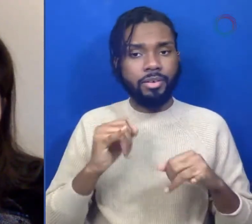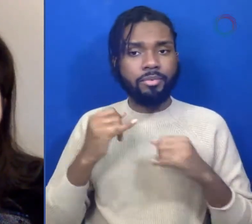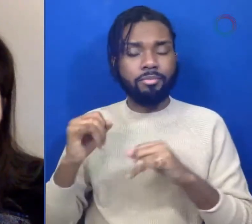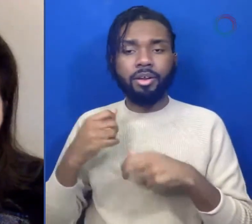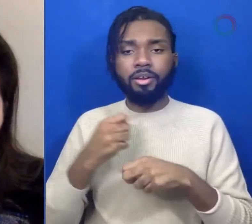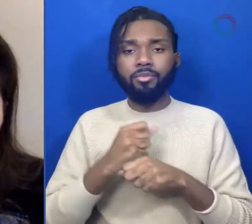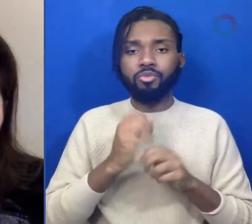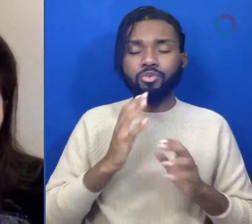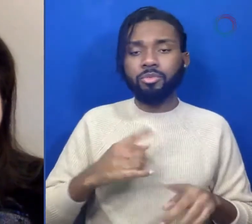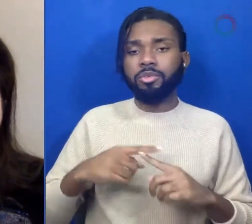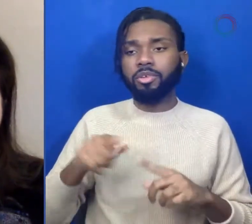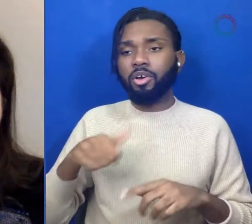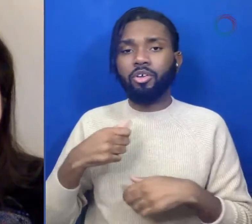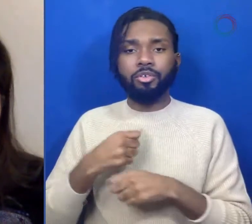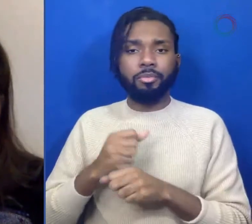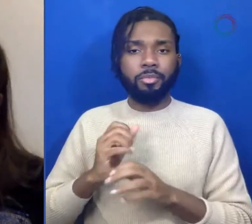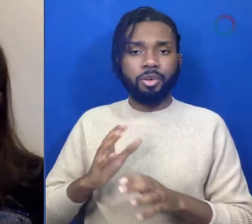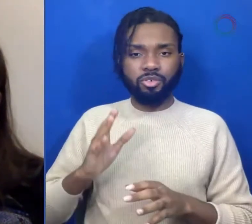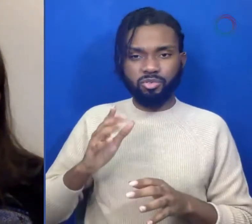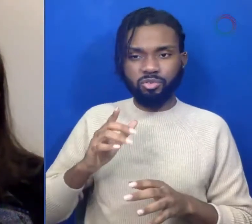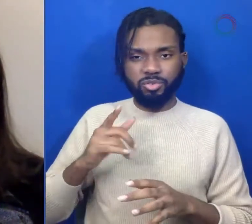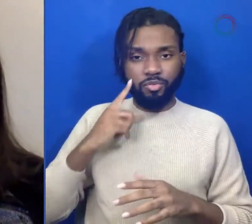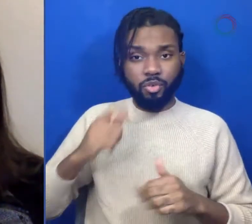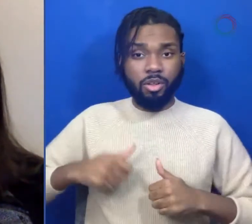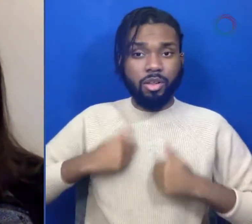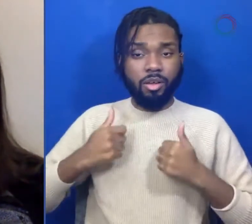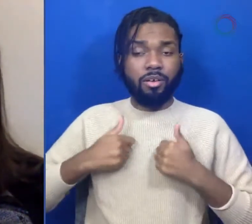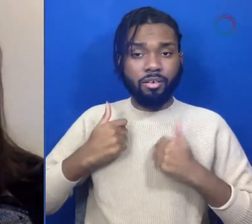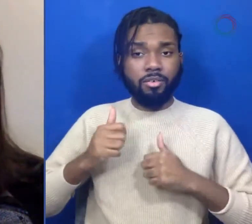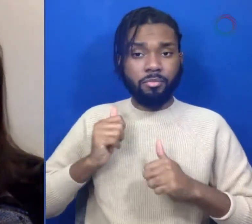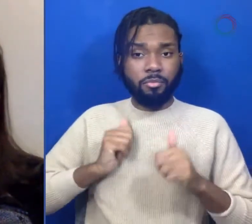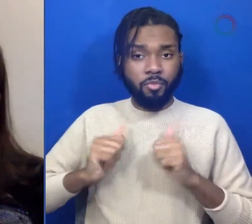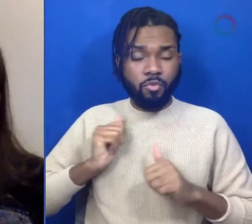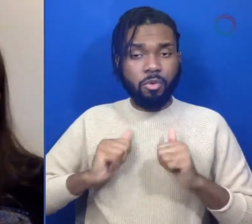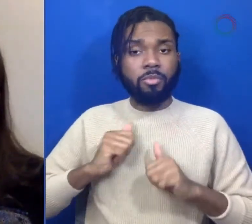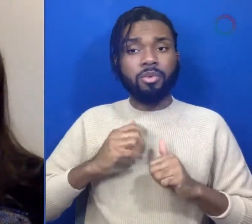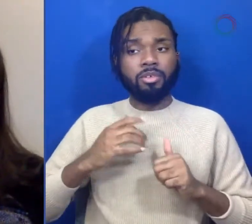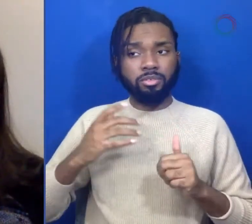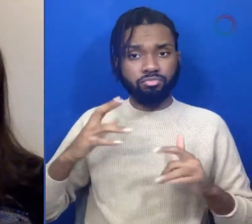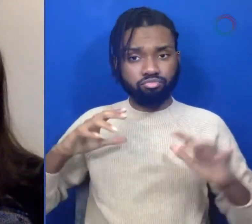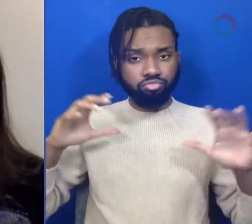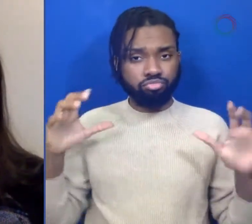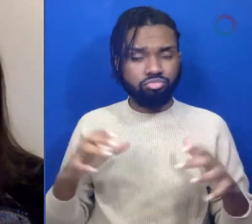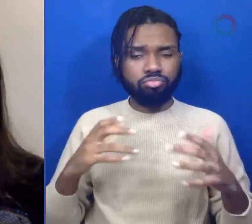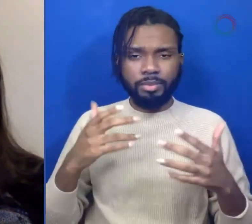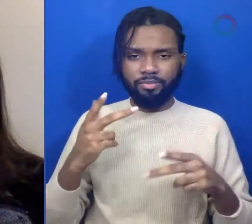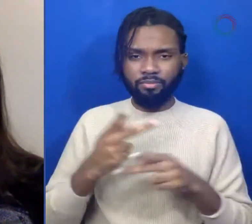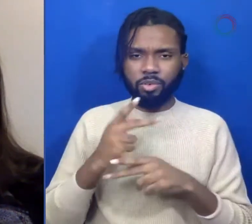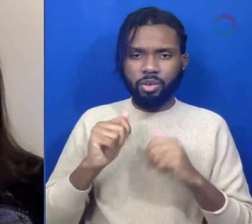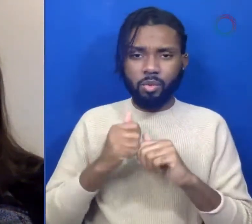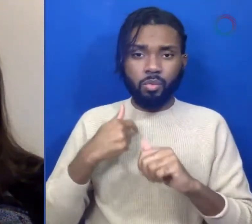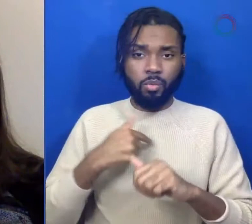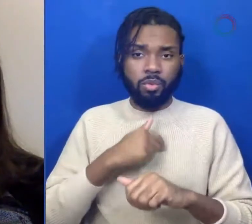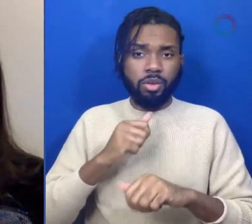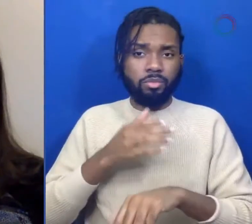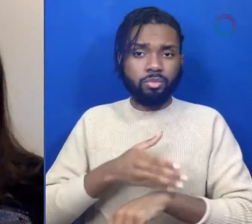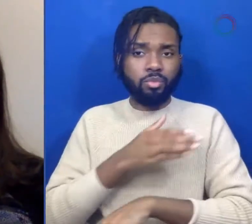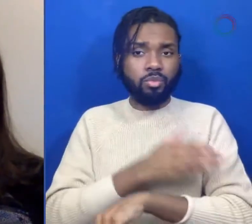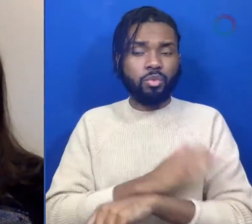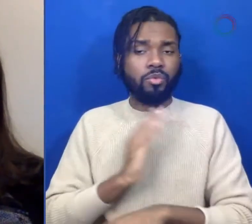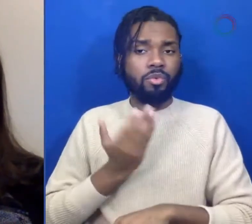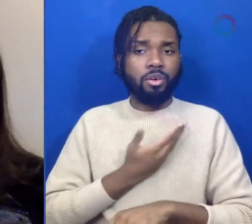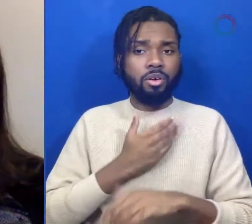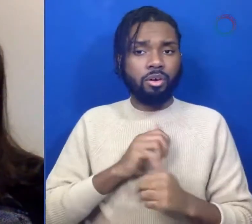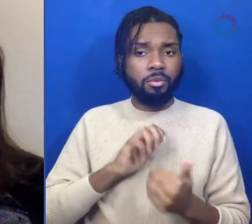makers of live performance to come together and really better our practice to